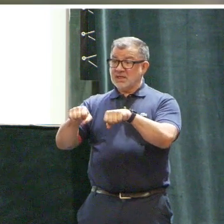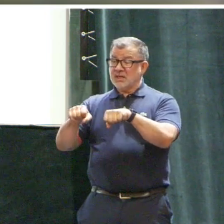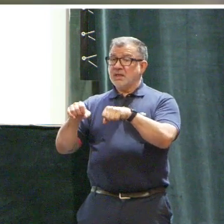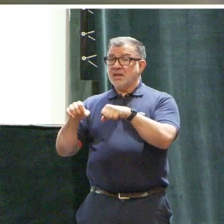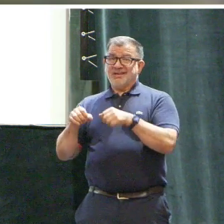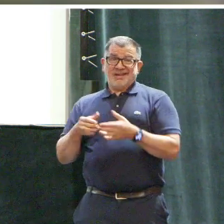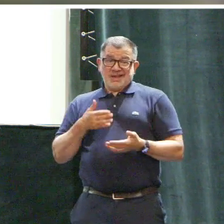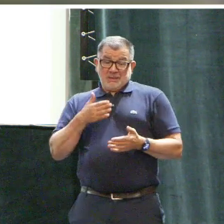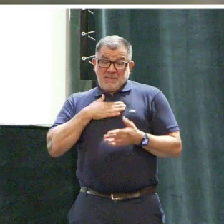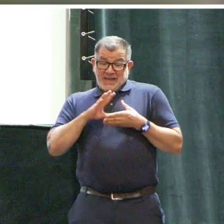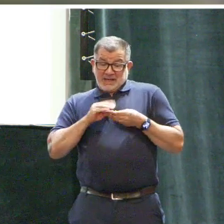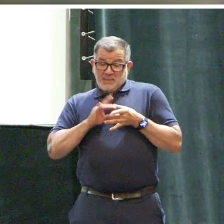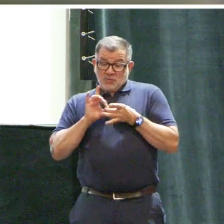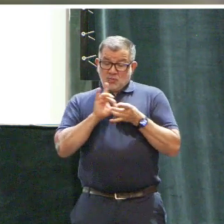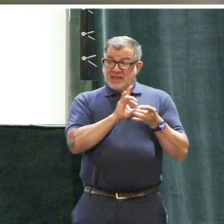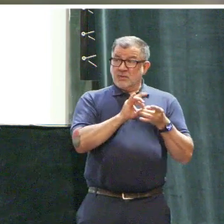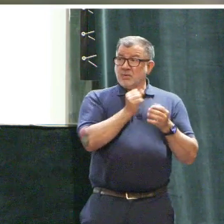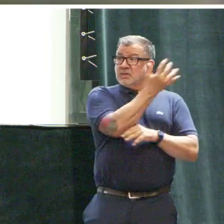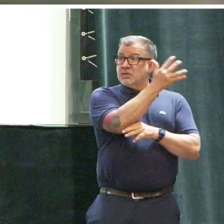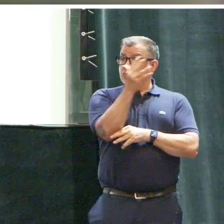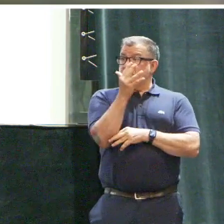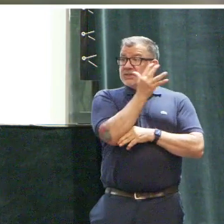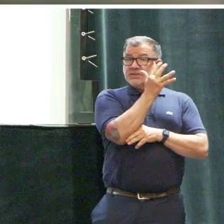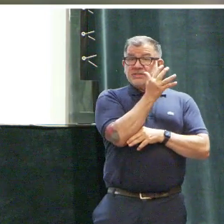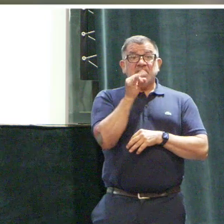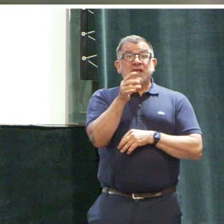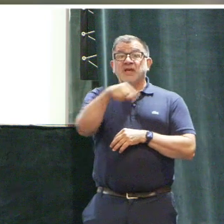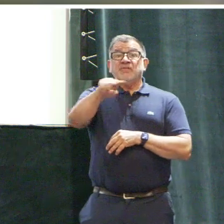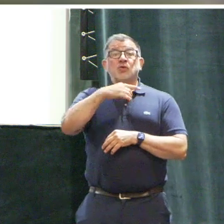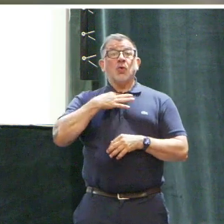Trees, I would say if anyone's interested in